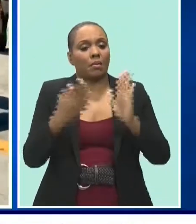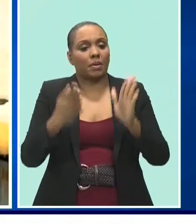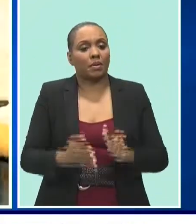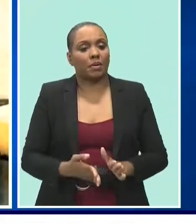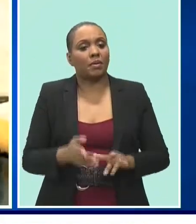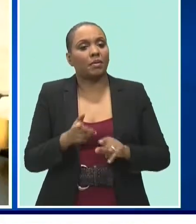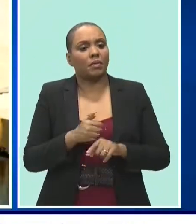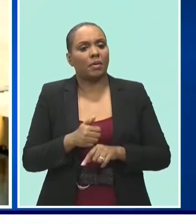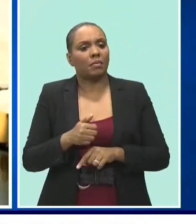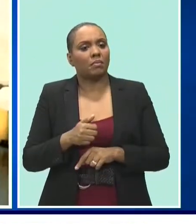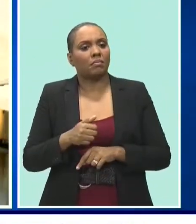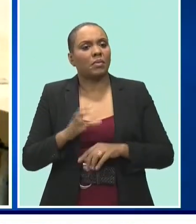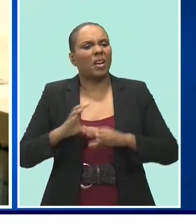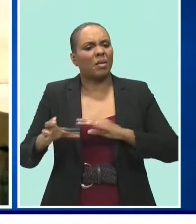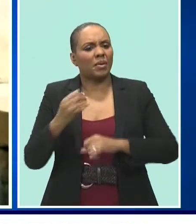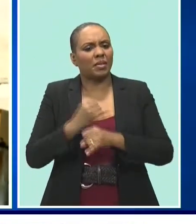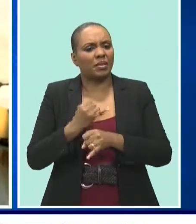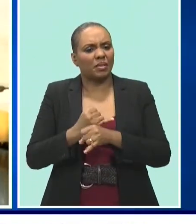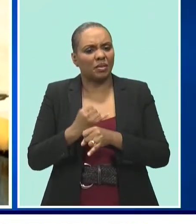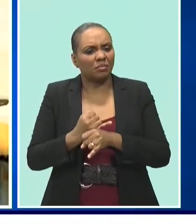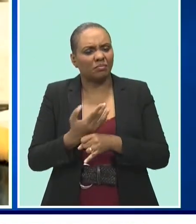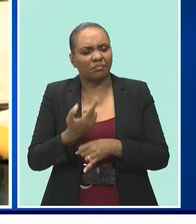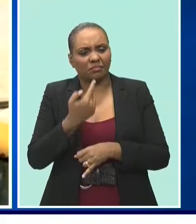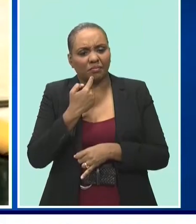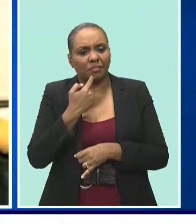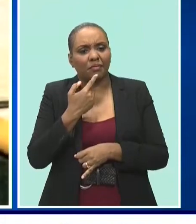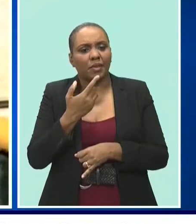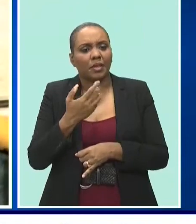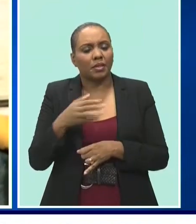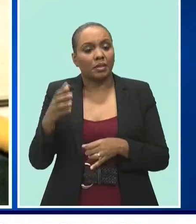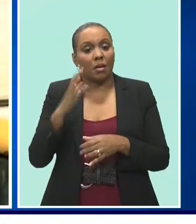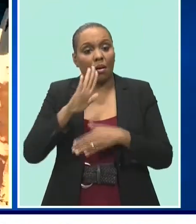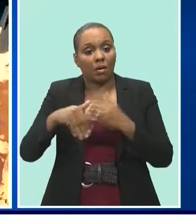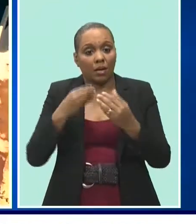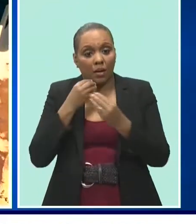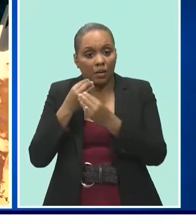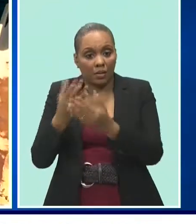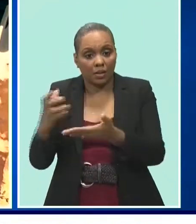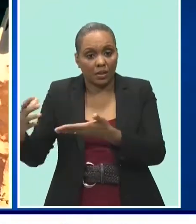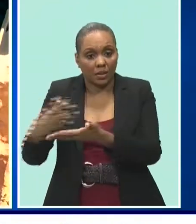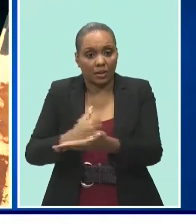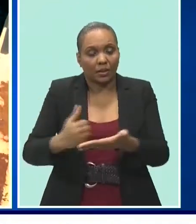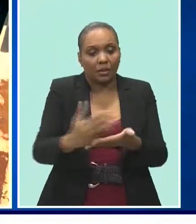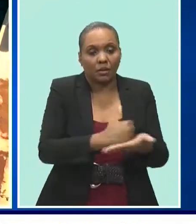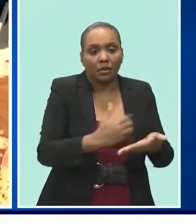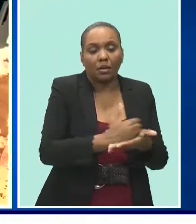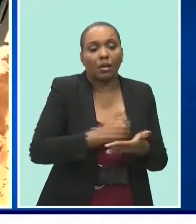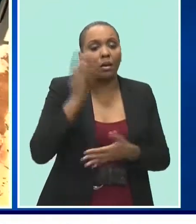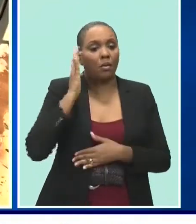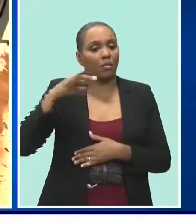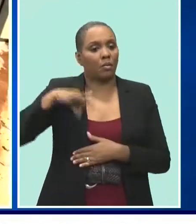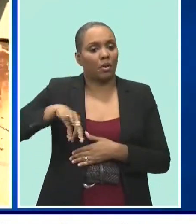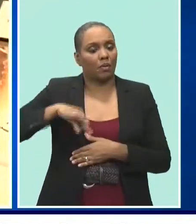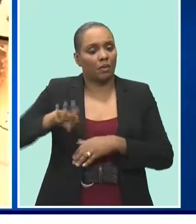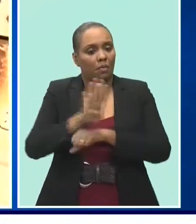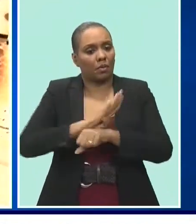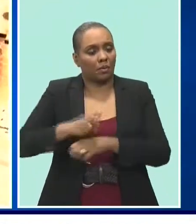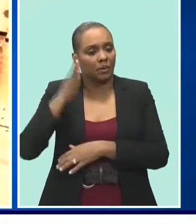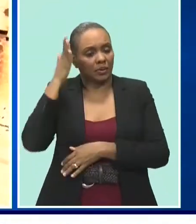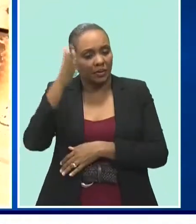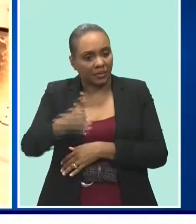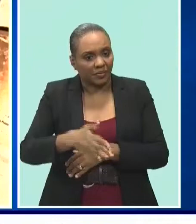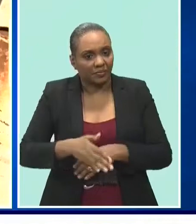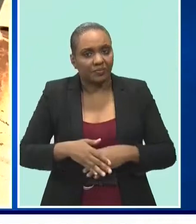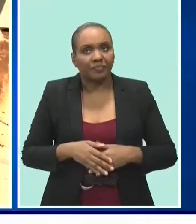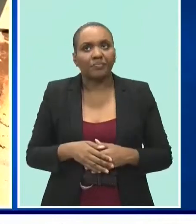and Hydrology says the oceanic and atmospheric data collected will have long-lasting benefits for Barbados.